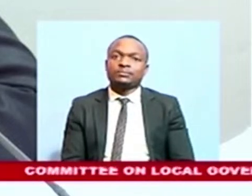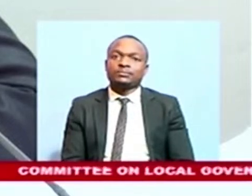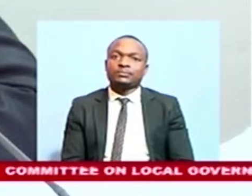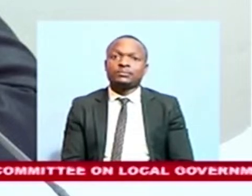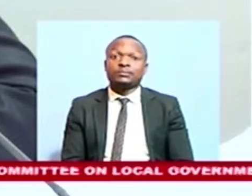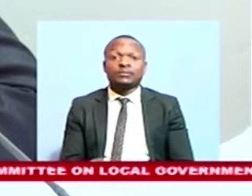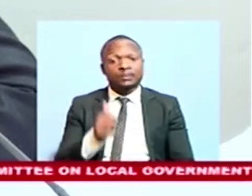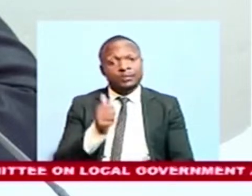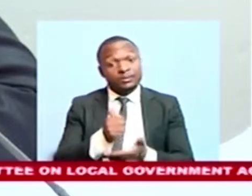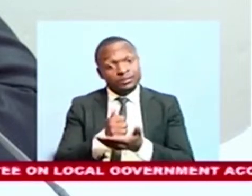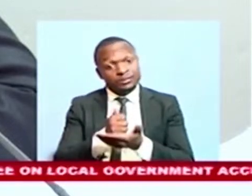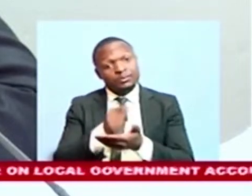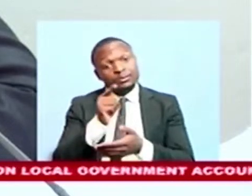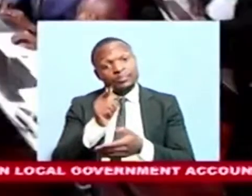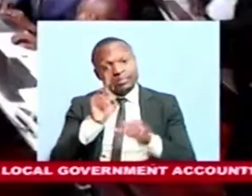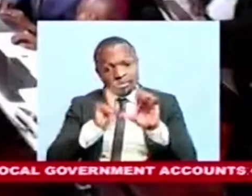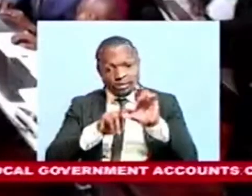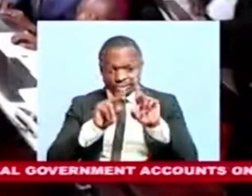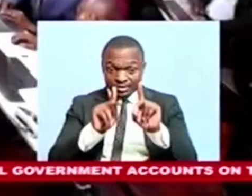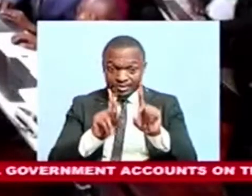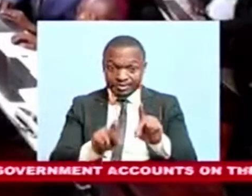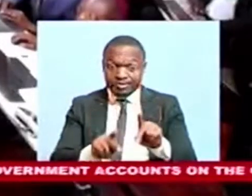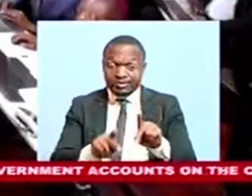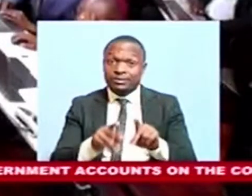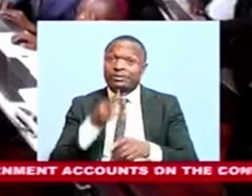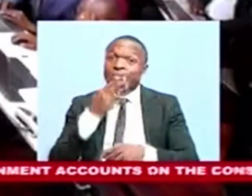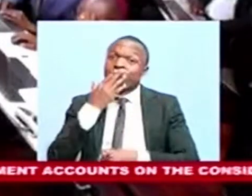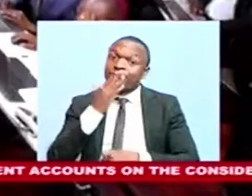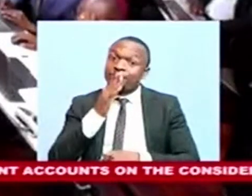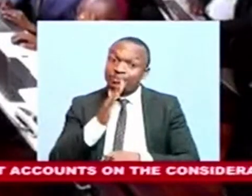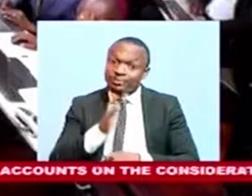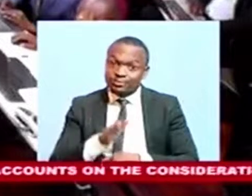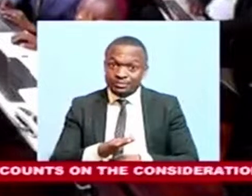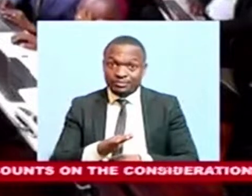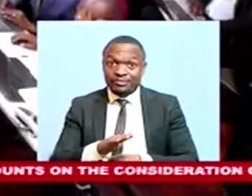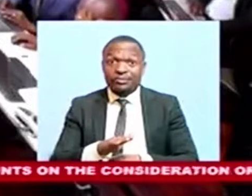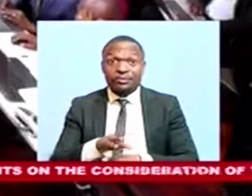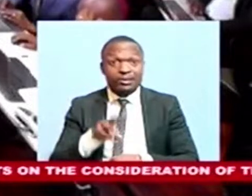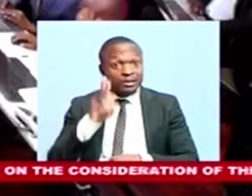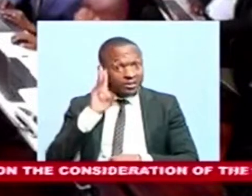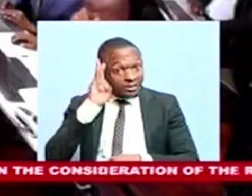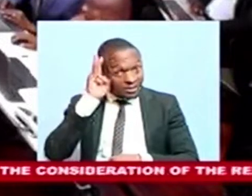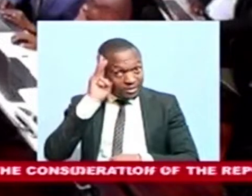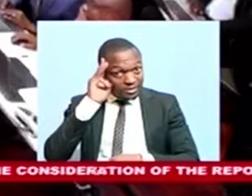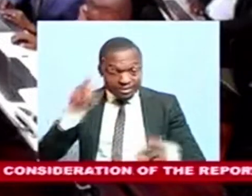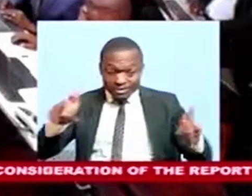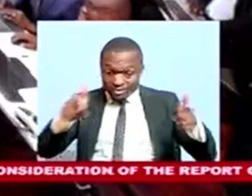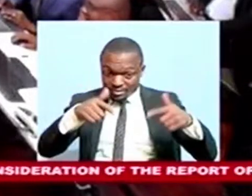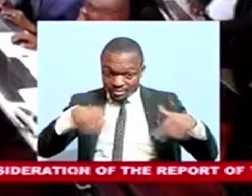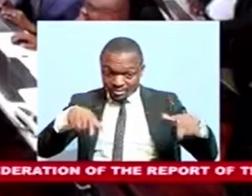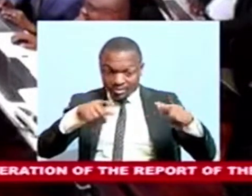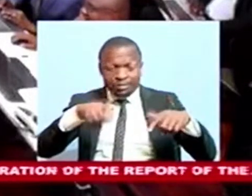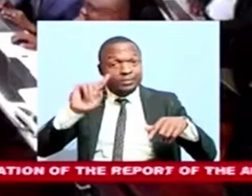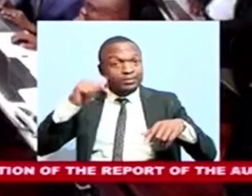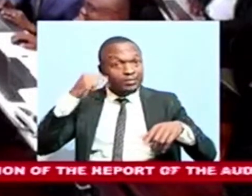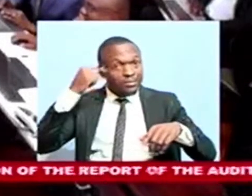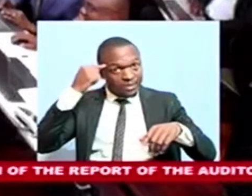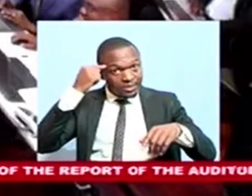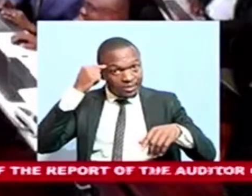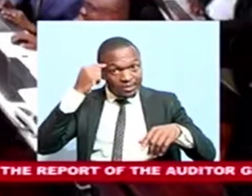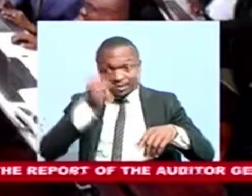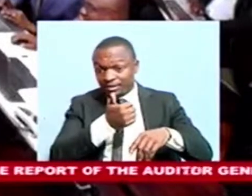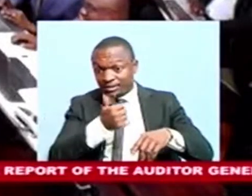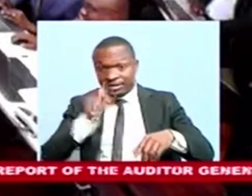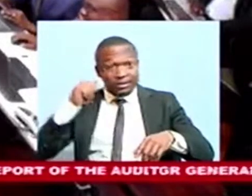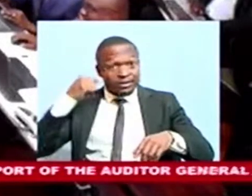To help you, Chair, it is quite sad, and I hope the Ministry of Local Government and the other